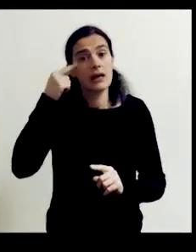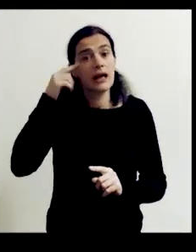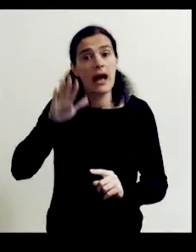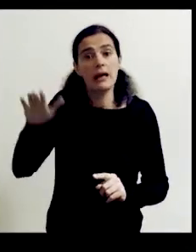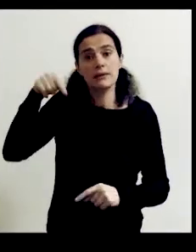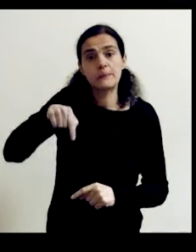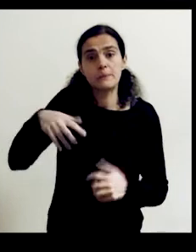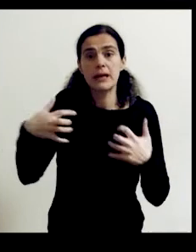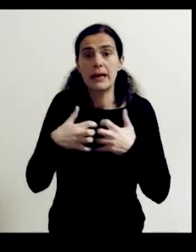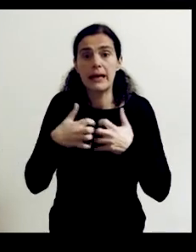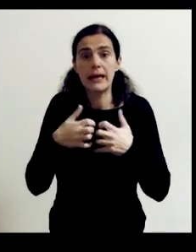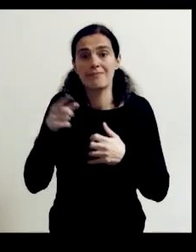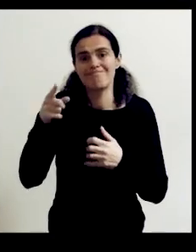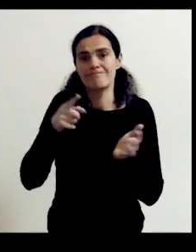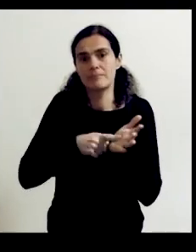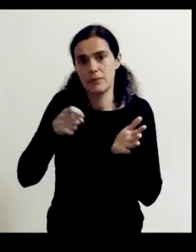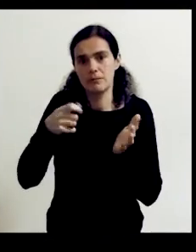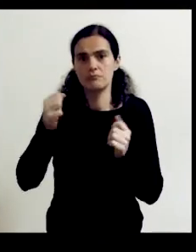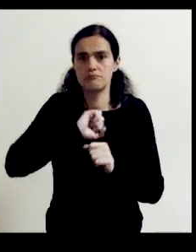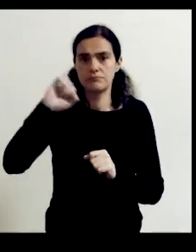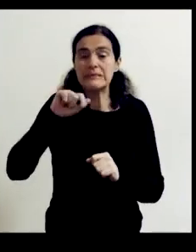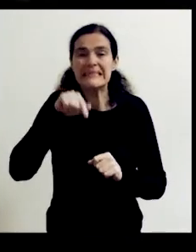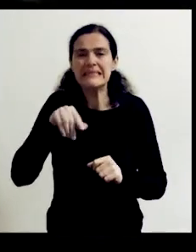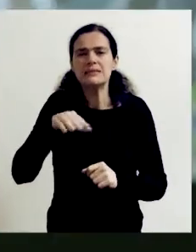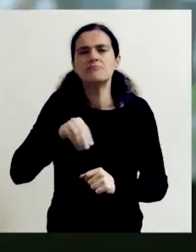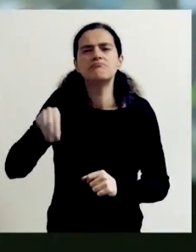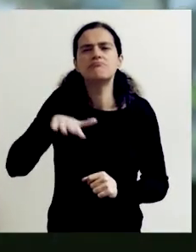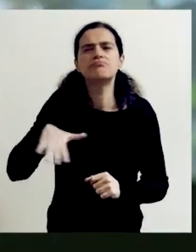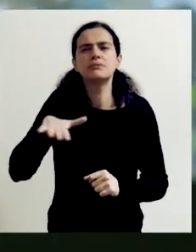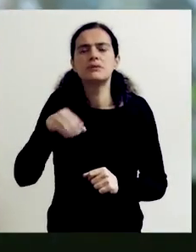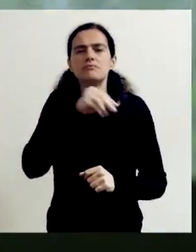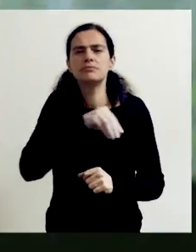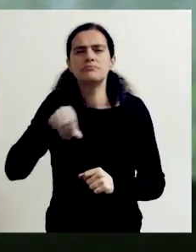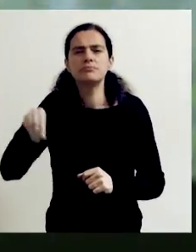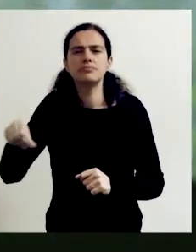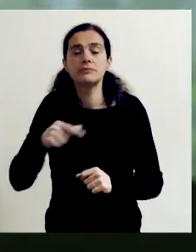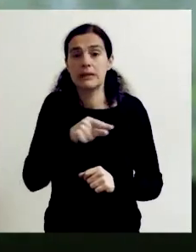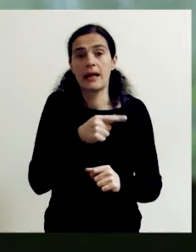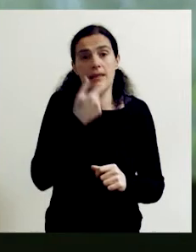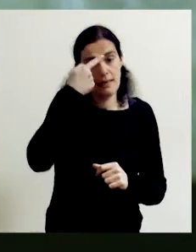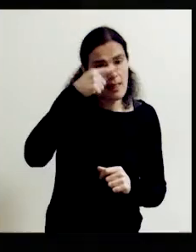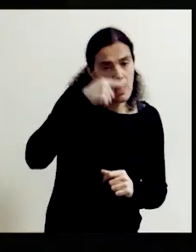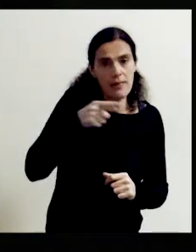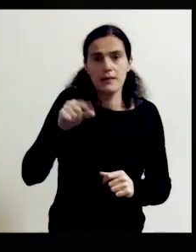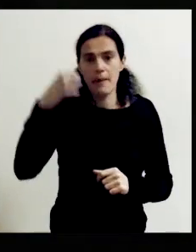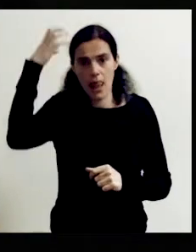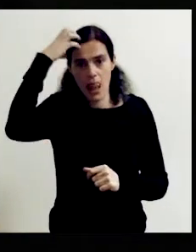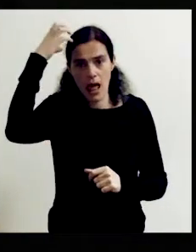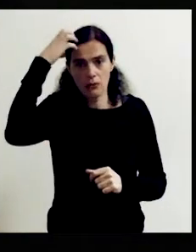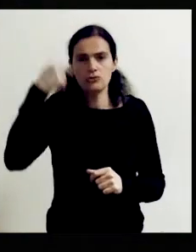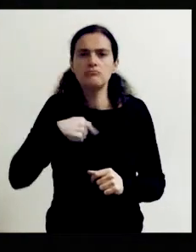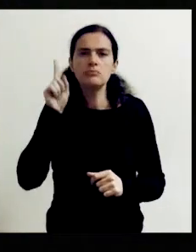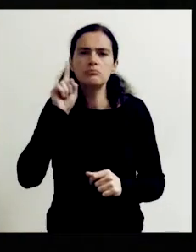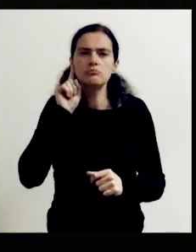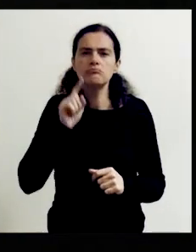1960s South Asian wars led by the United States. This place or places between Thailand